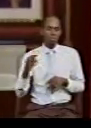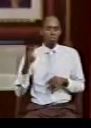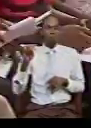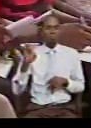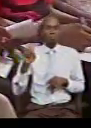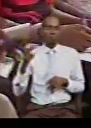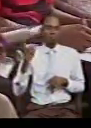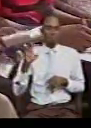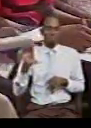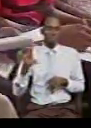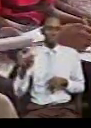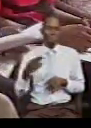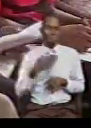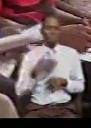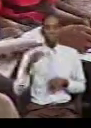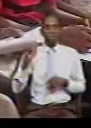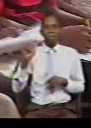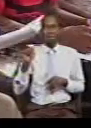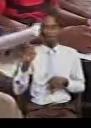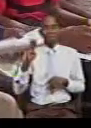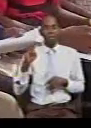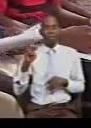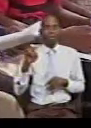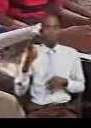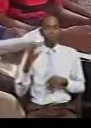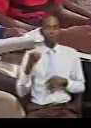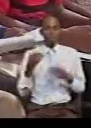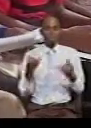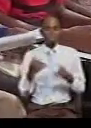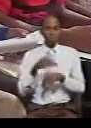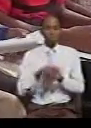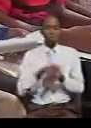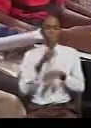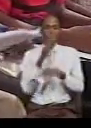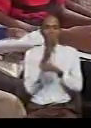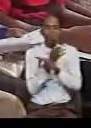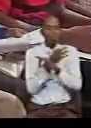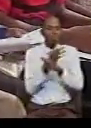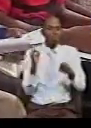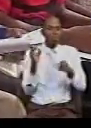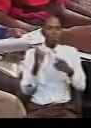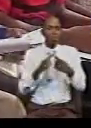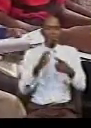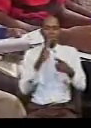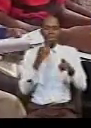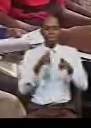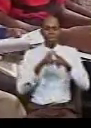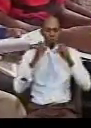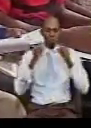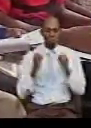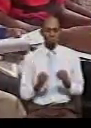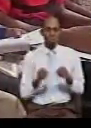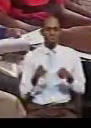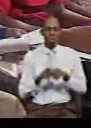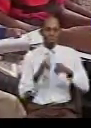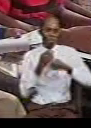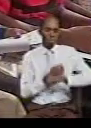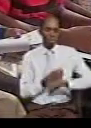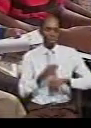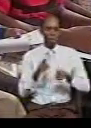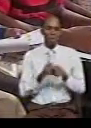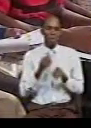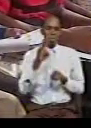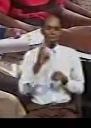free to be as strong, as protected, as immune as